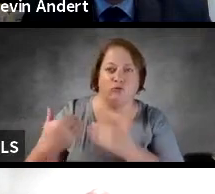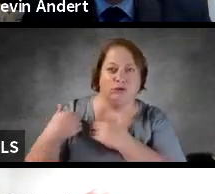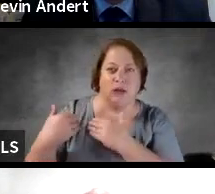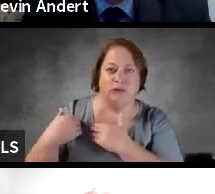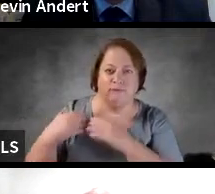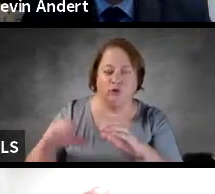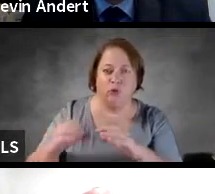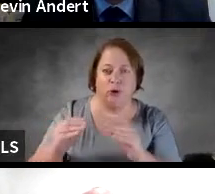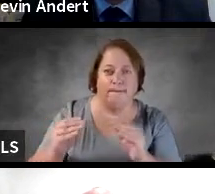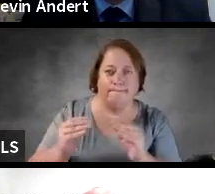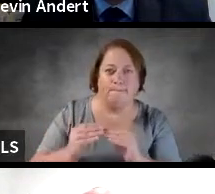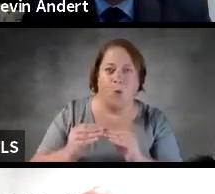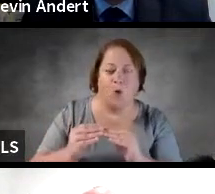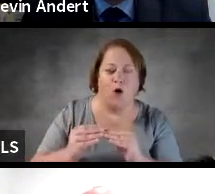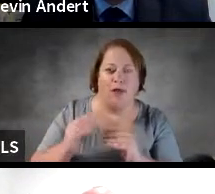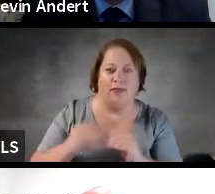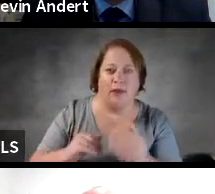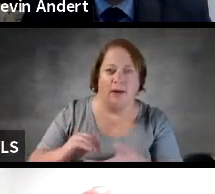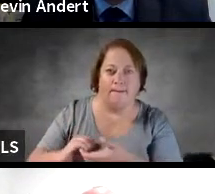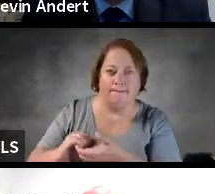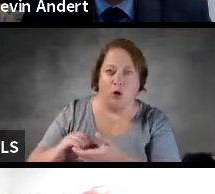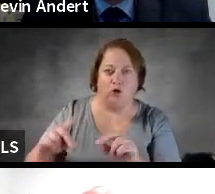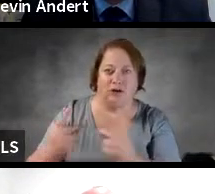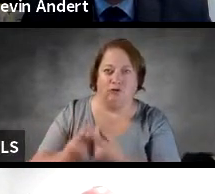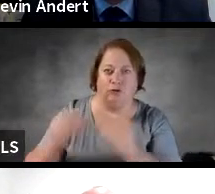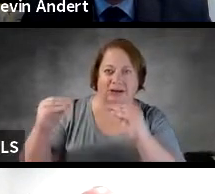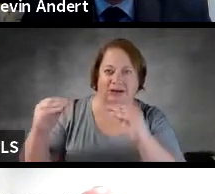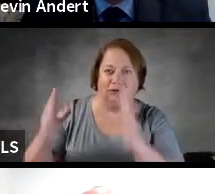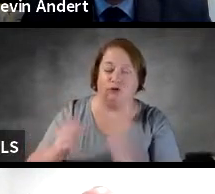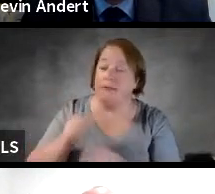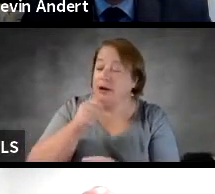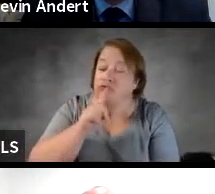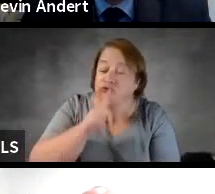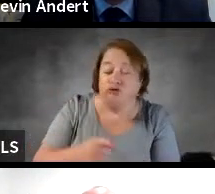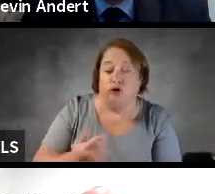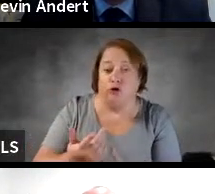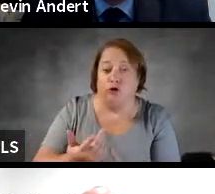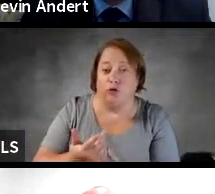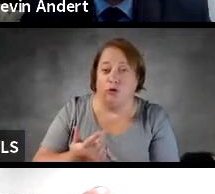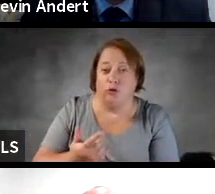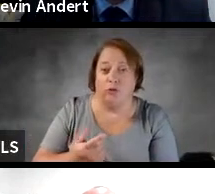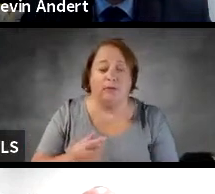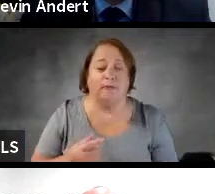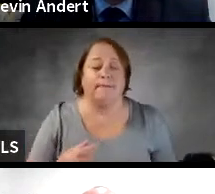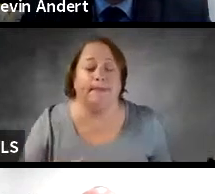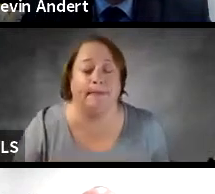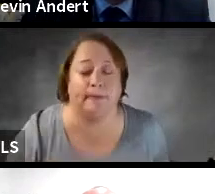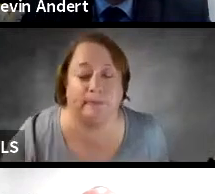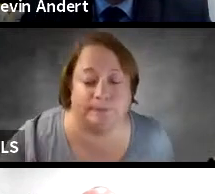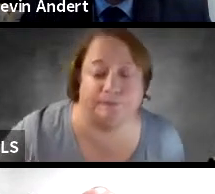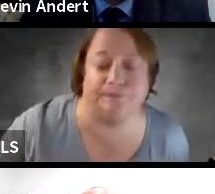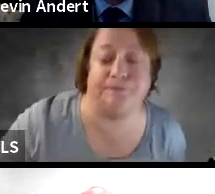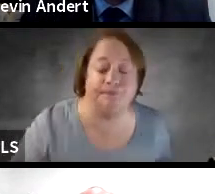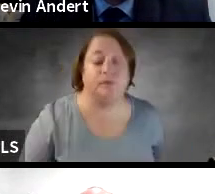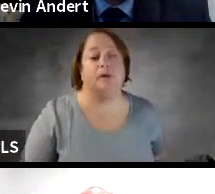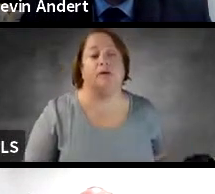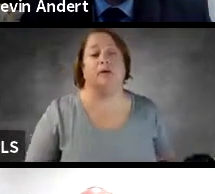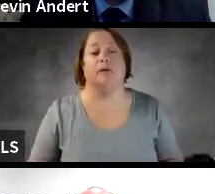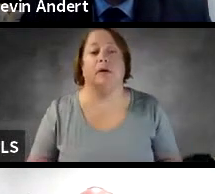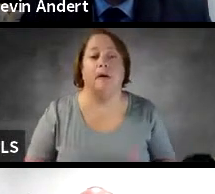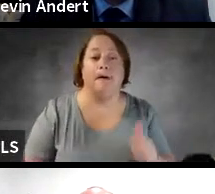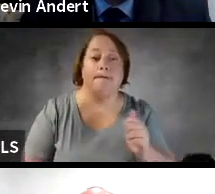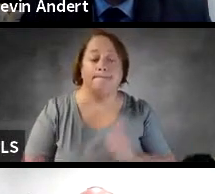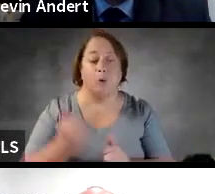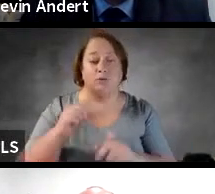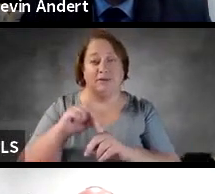doing more than a partner district teacher. I'm not sure, I'm just understood. So in most instances, their schedules are